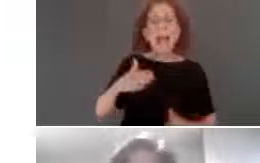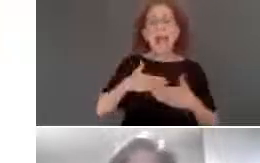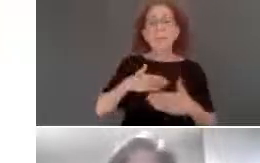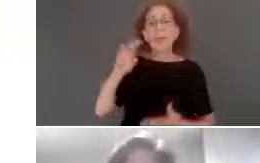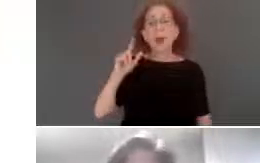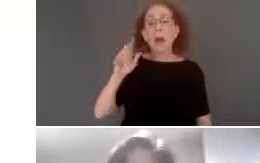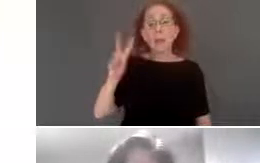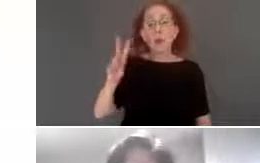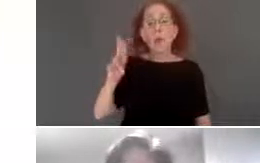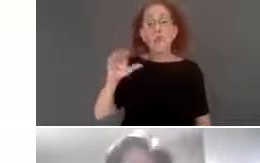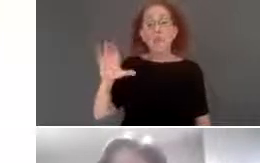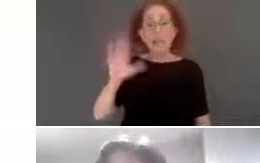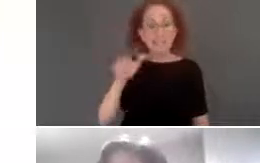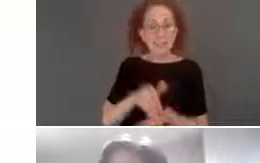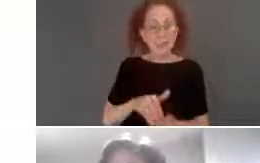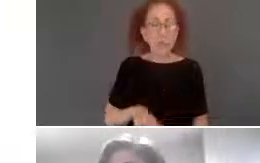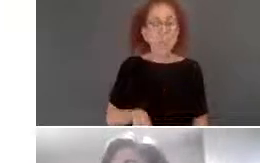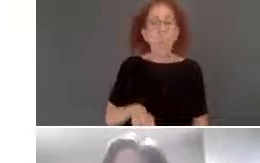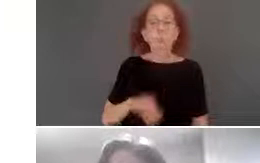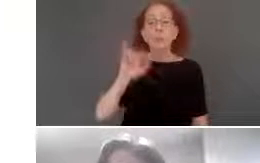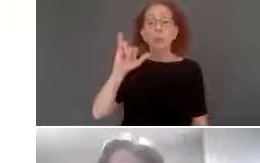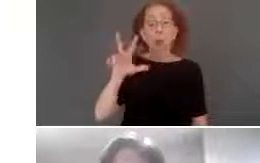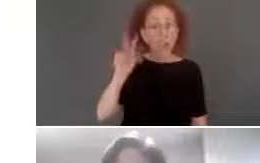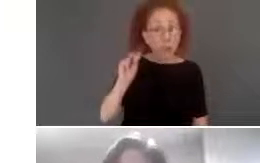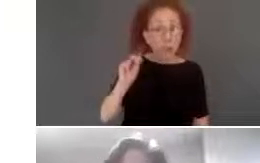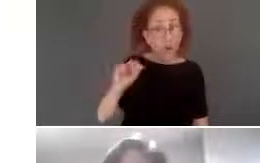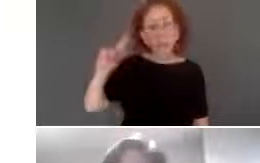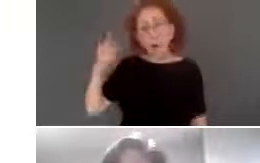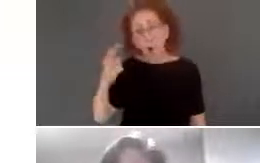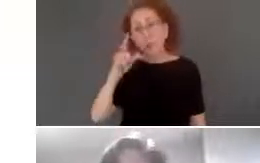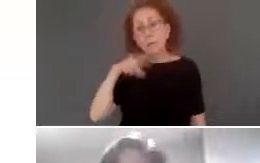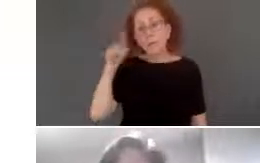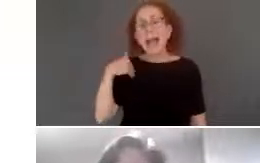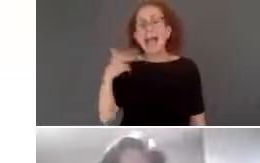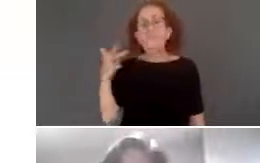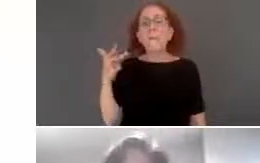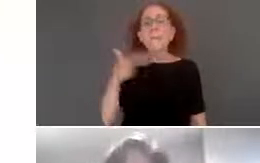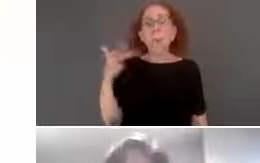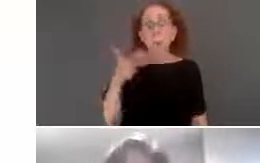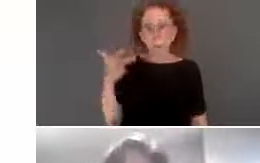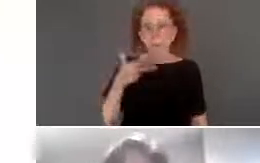Center. And then on July 30th, and then all through August, we have our mobile vaccination unit